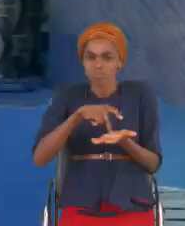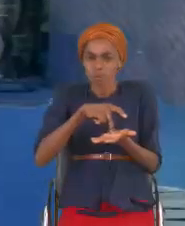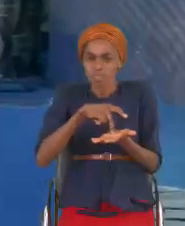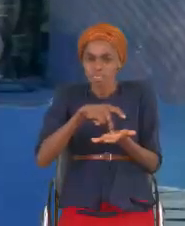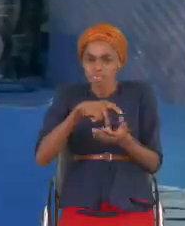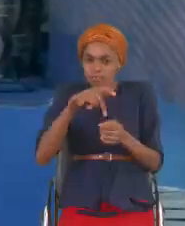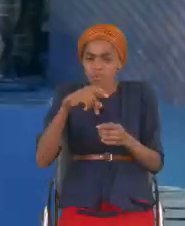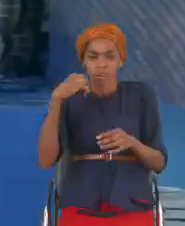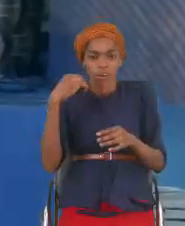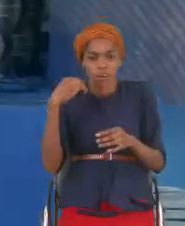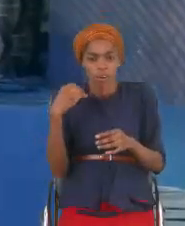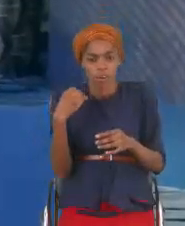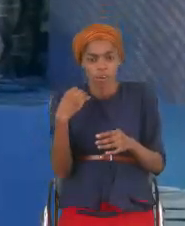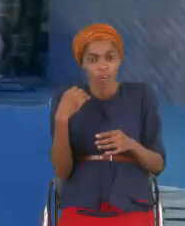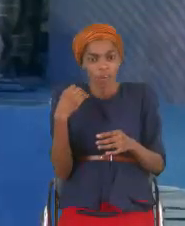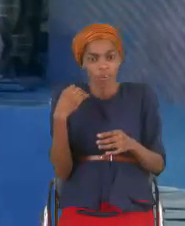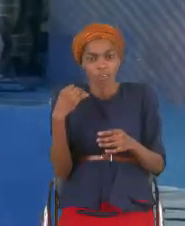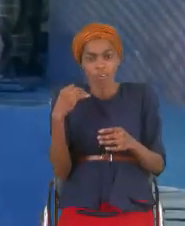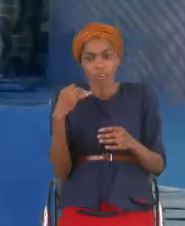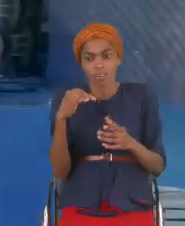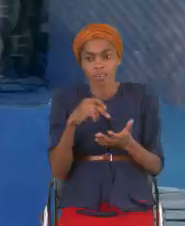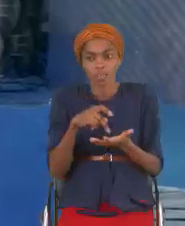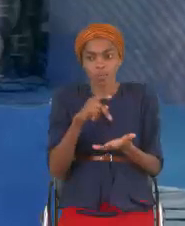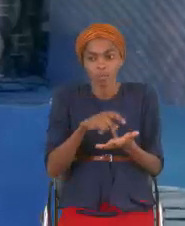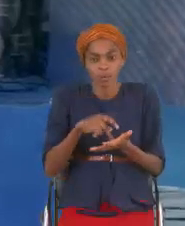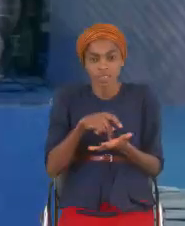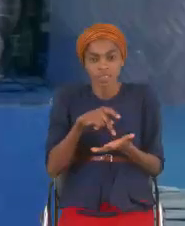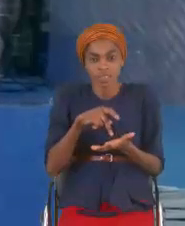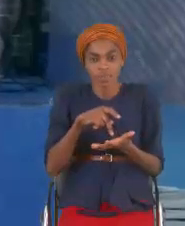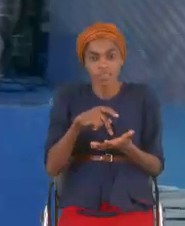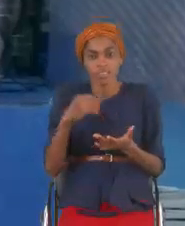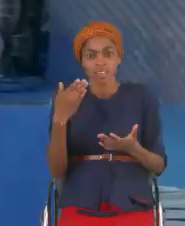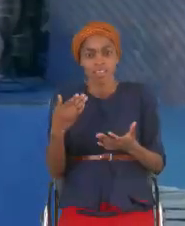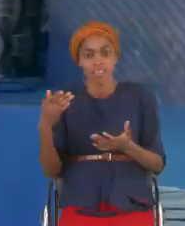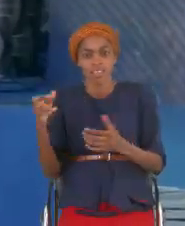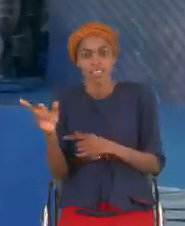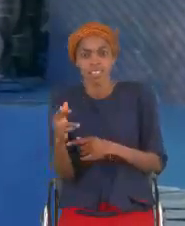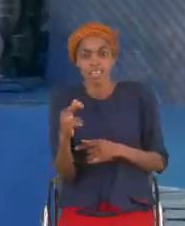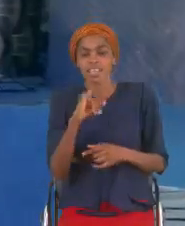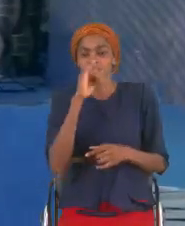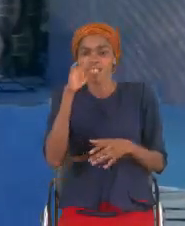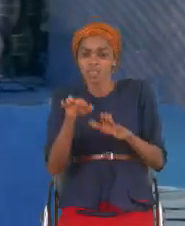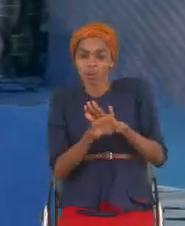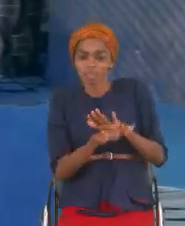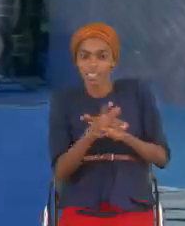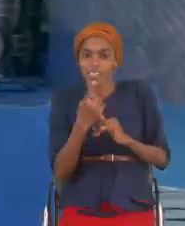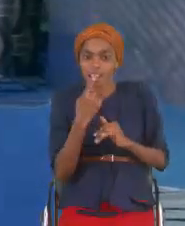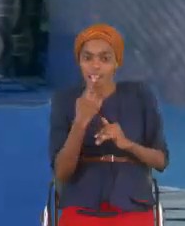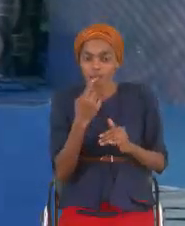asp, of a poisonous snake, is under their lips. Their